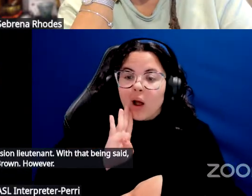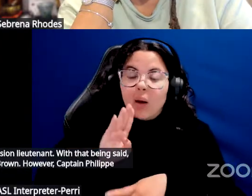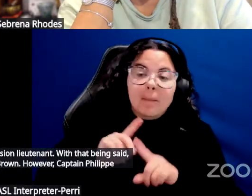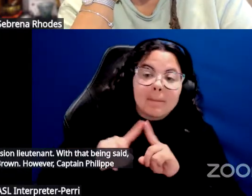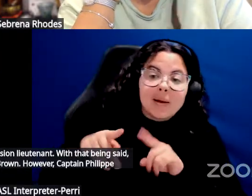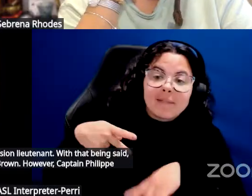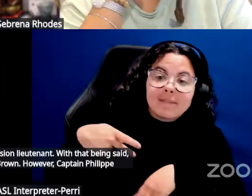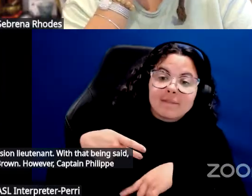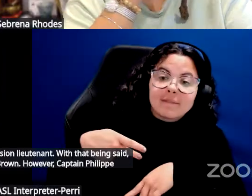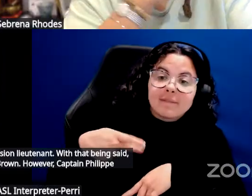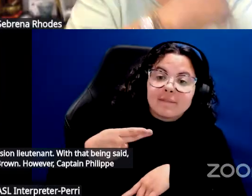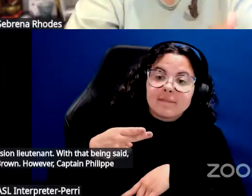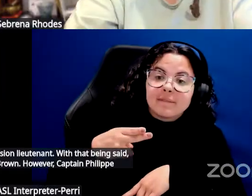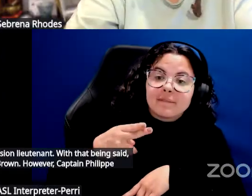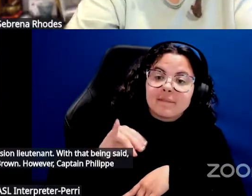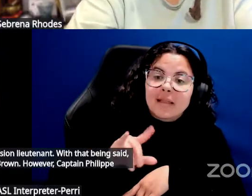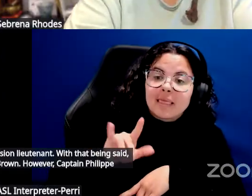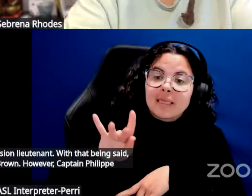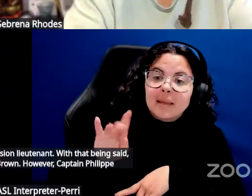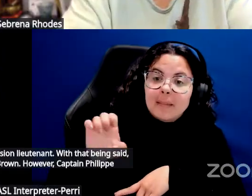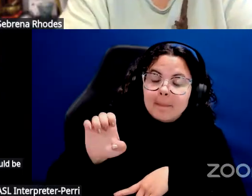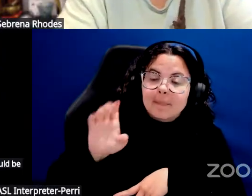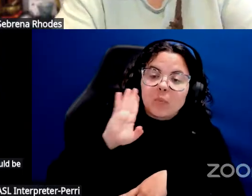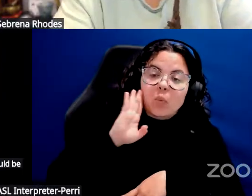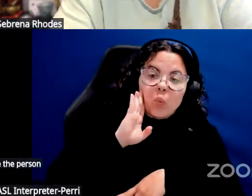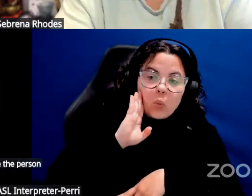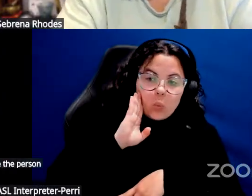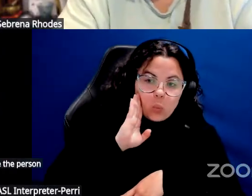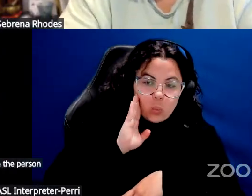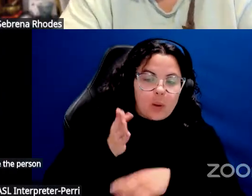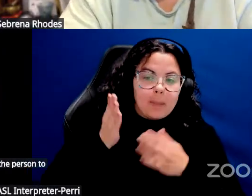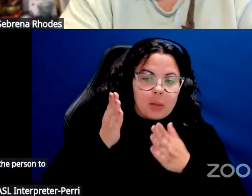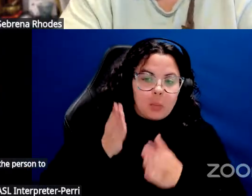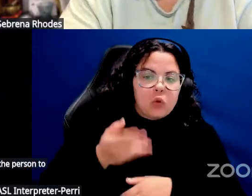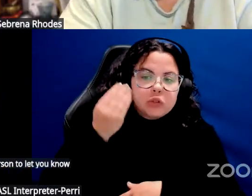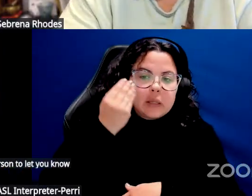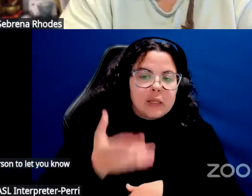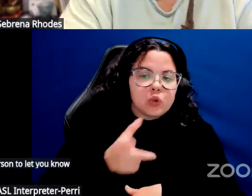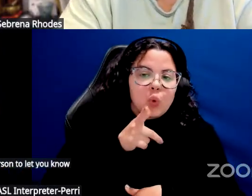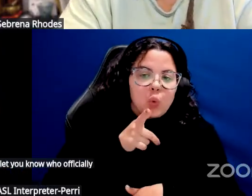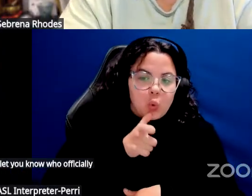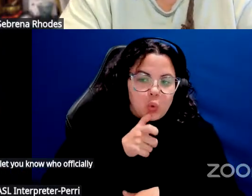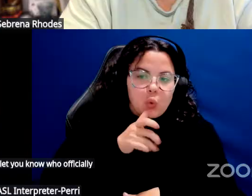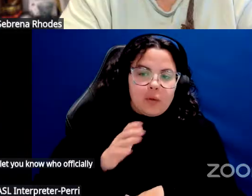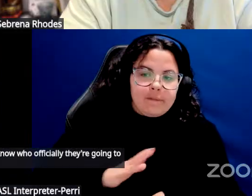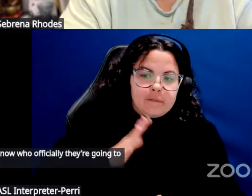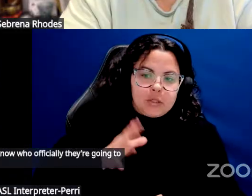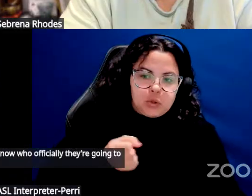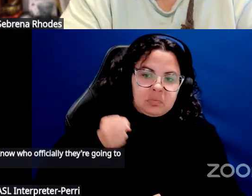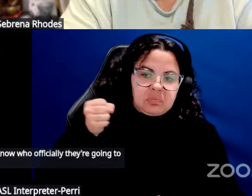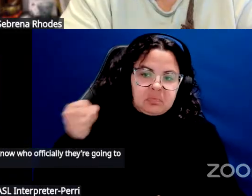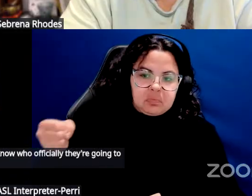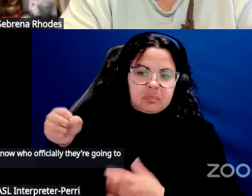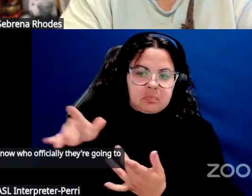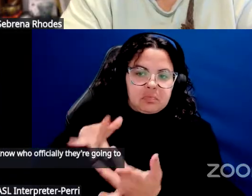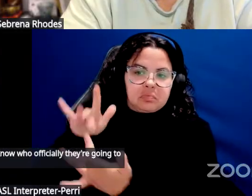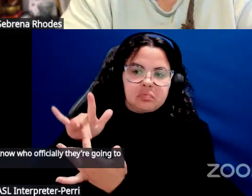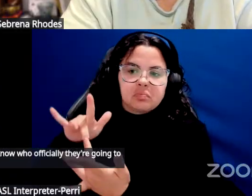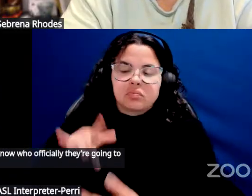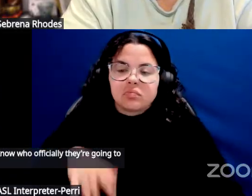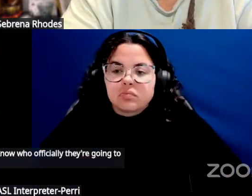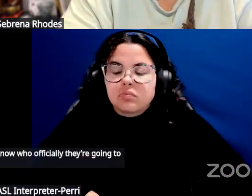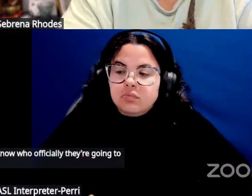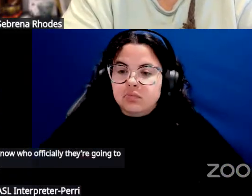F. Simic would be the person to let you know who officially they're going to delegate to be the PSA 507 lieutenant.